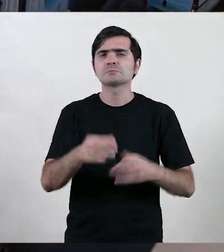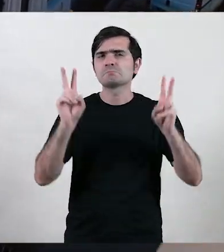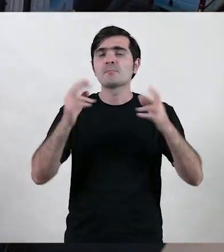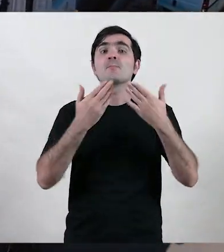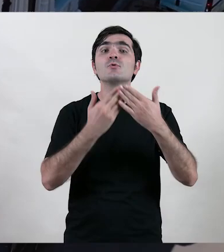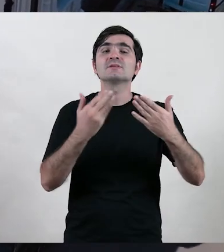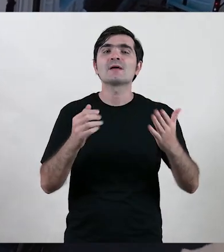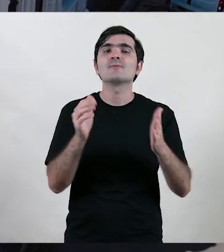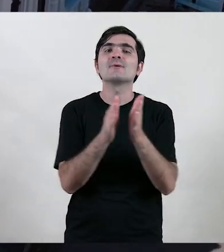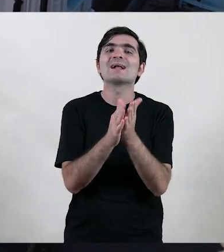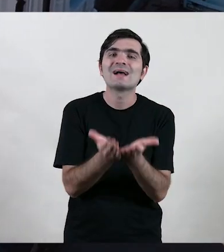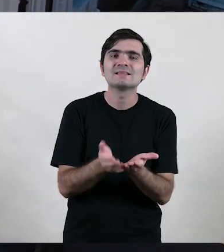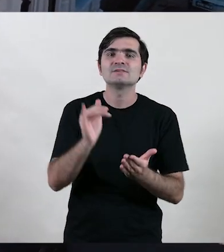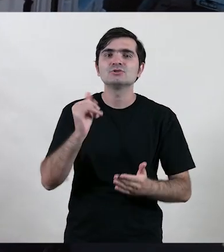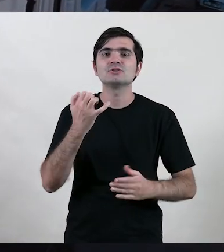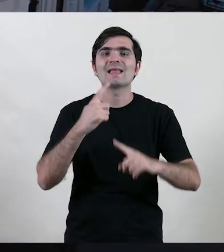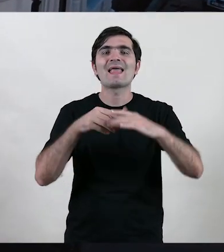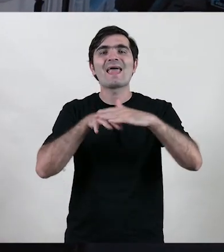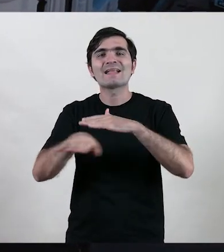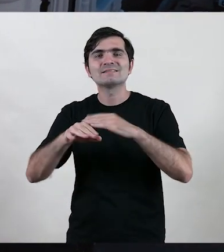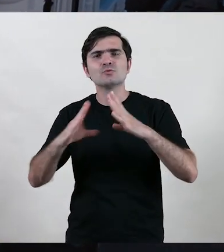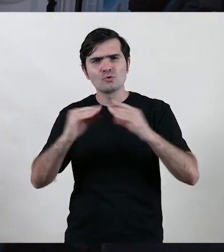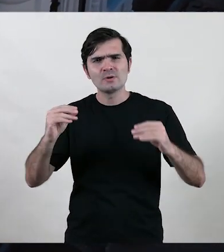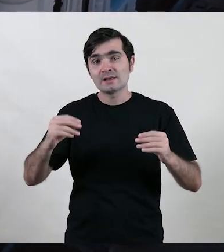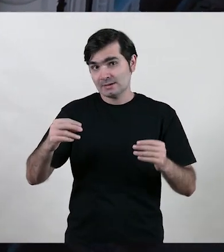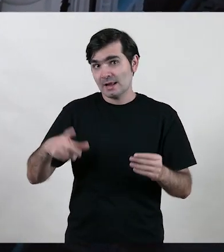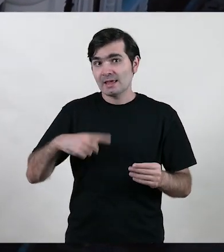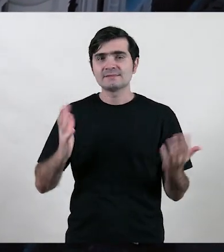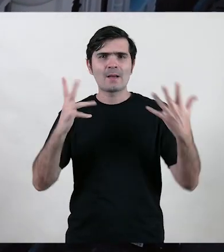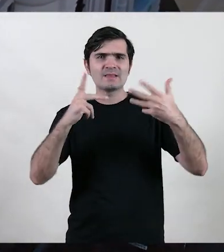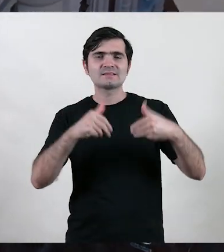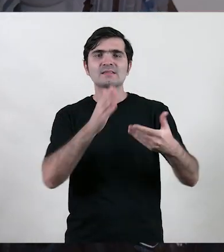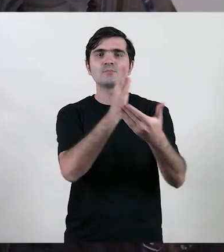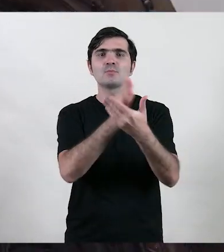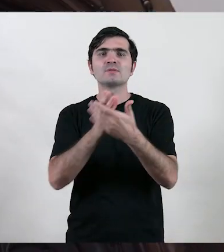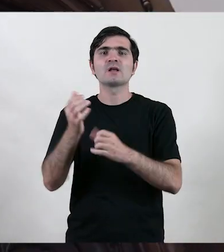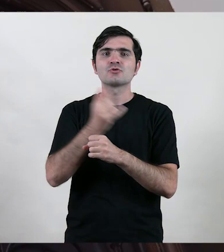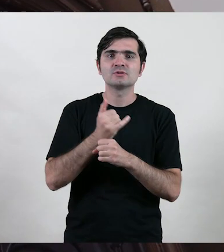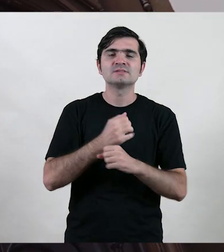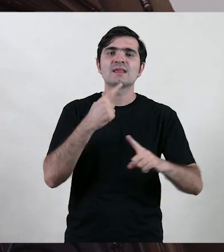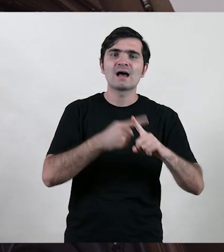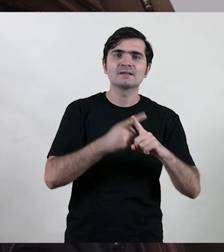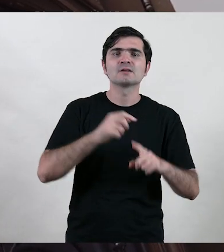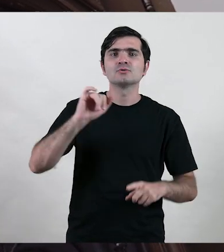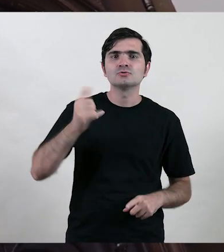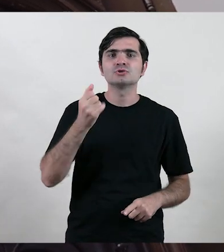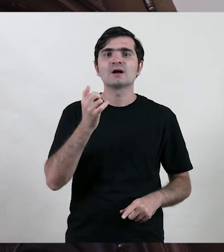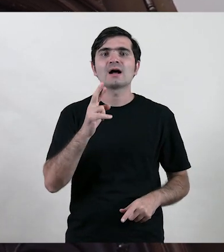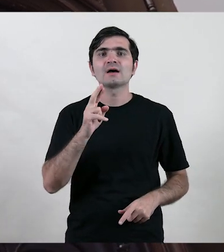Romanian Book and Exile Museum, under the administration of Alexandru and Aristiaman County Library.